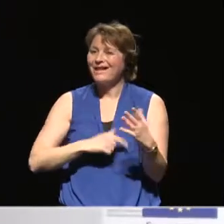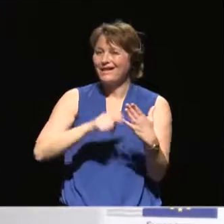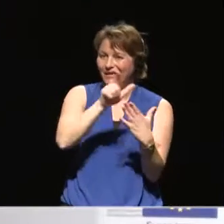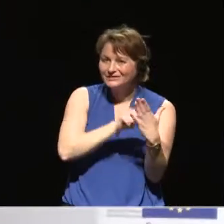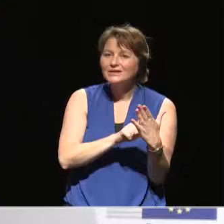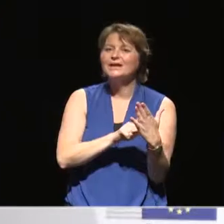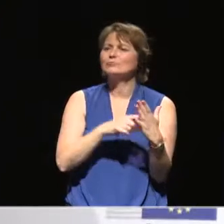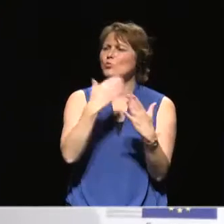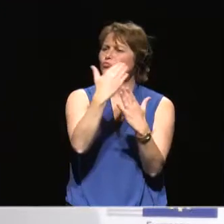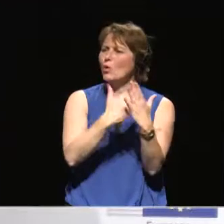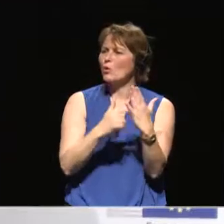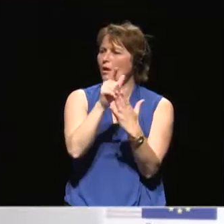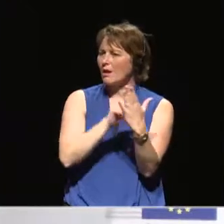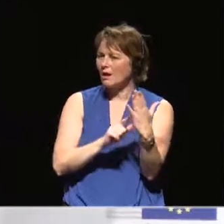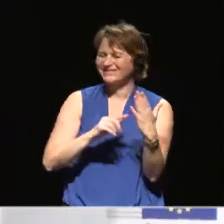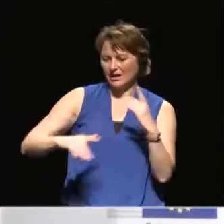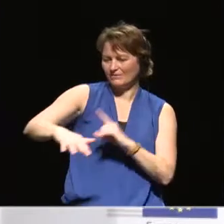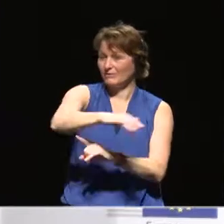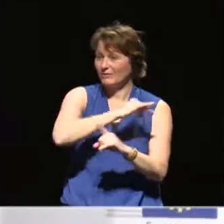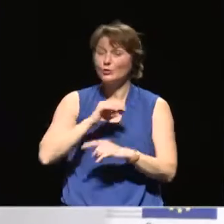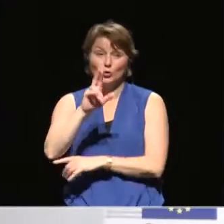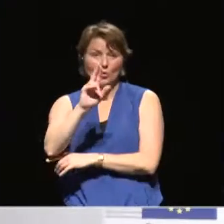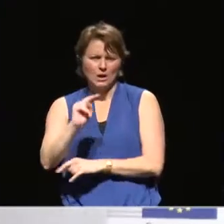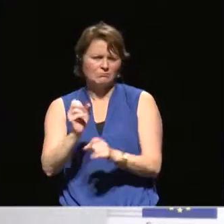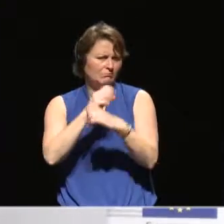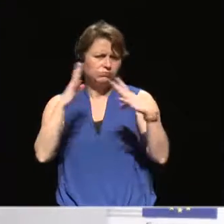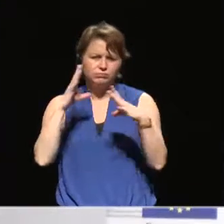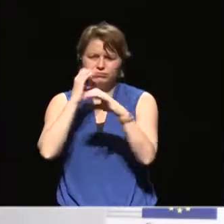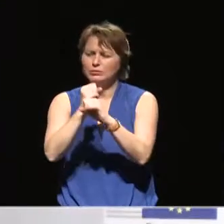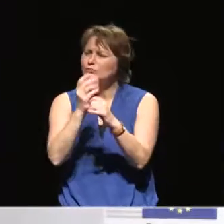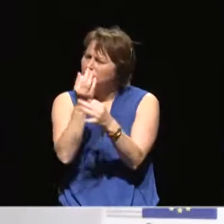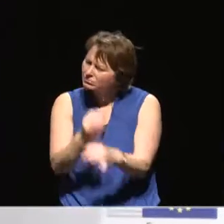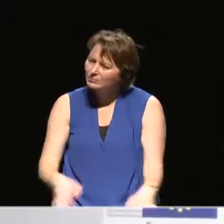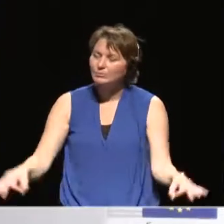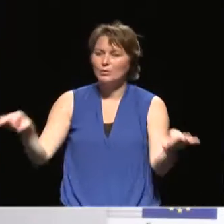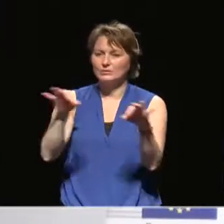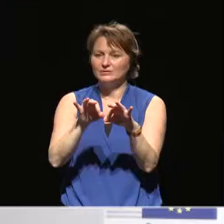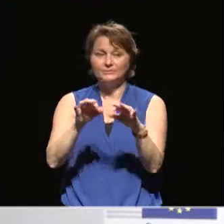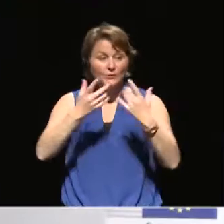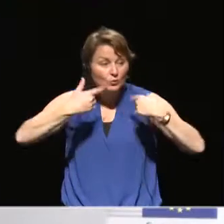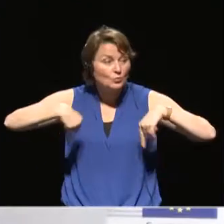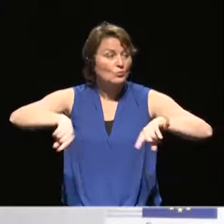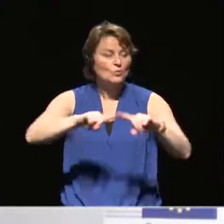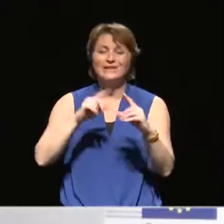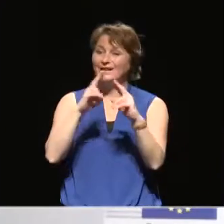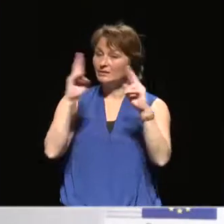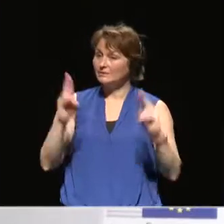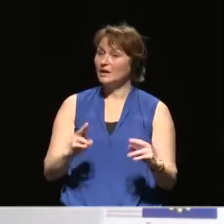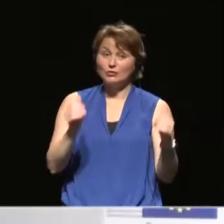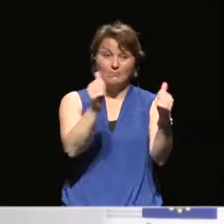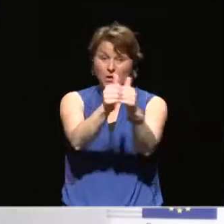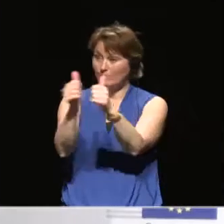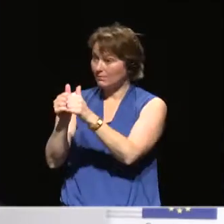environmental rule of law, something that the United Nations very much focuses on, is critical. And we as international partners can help countries